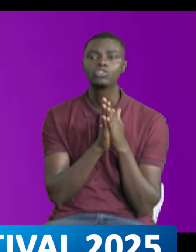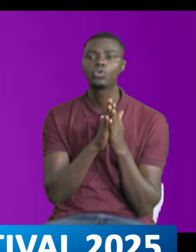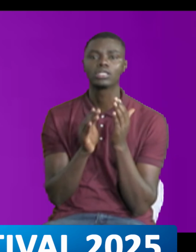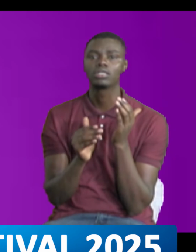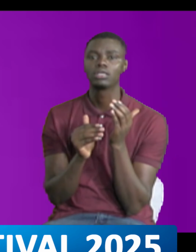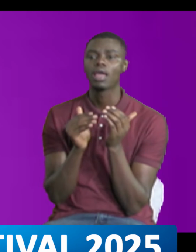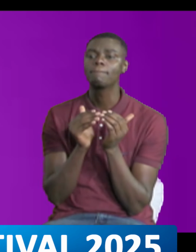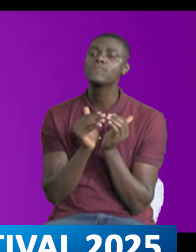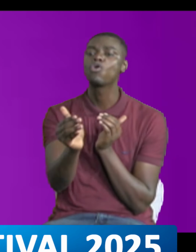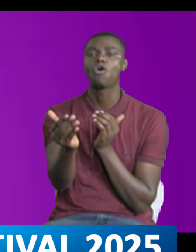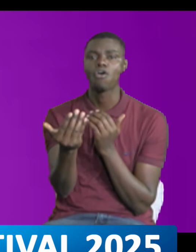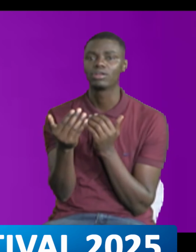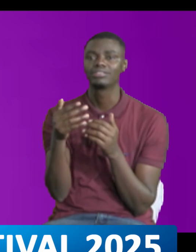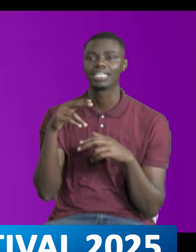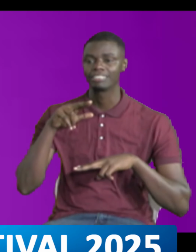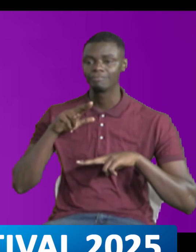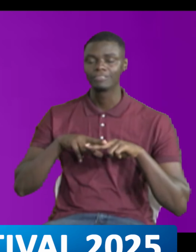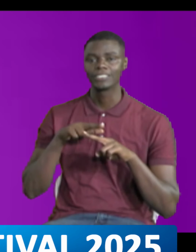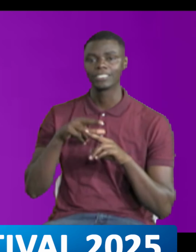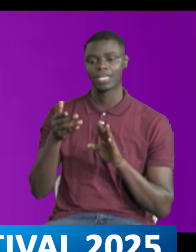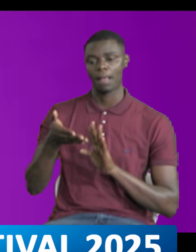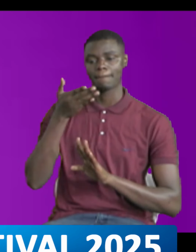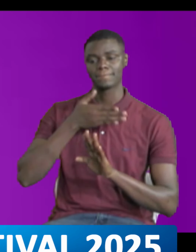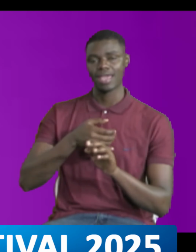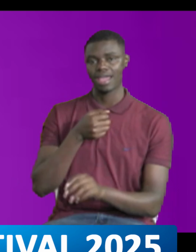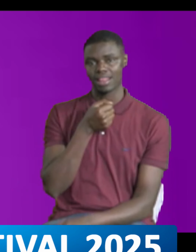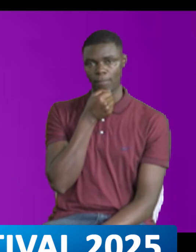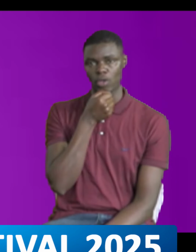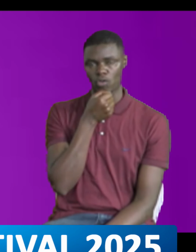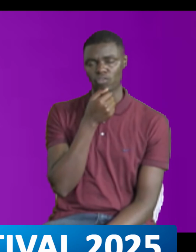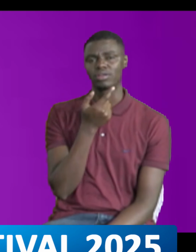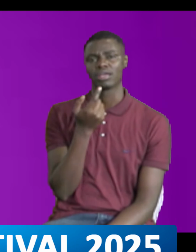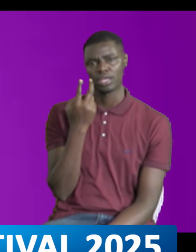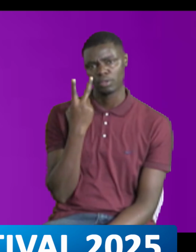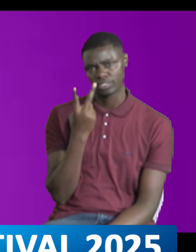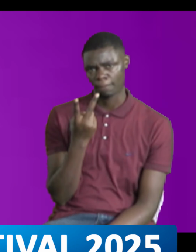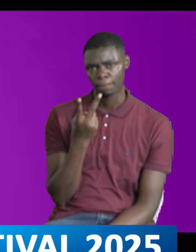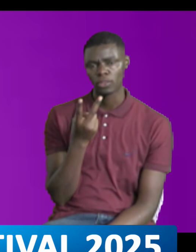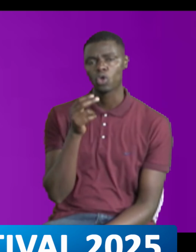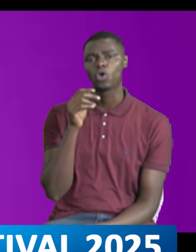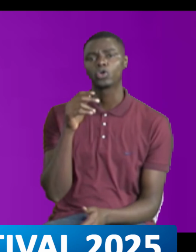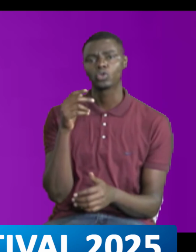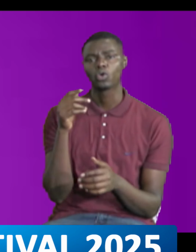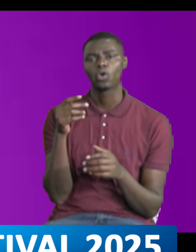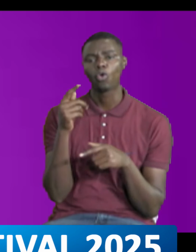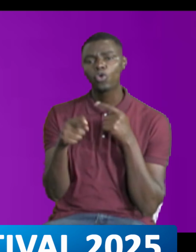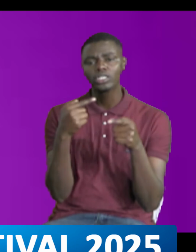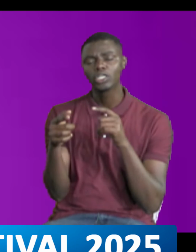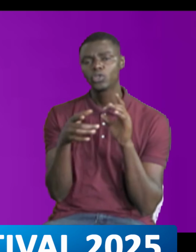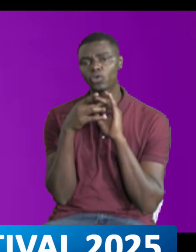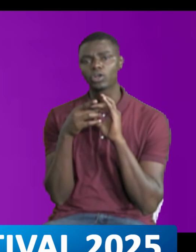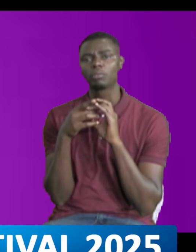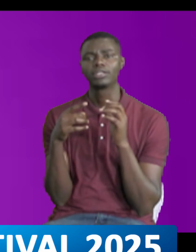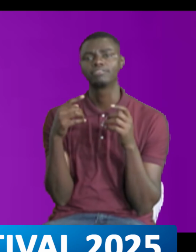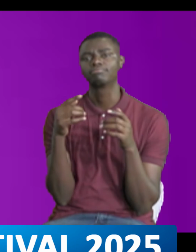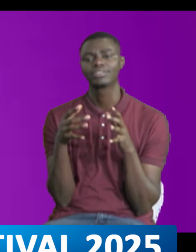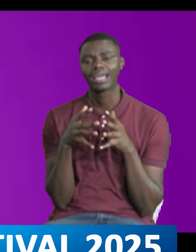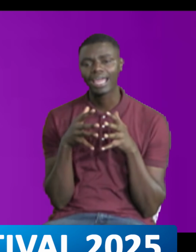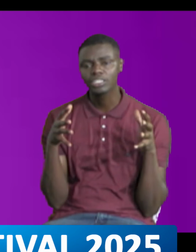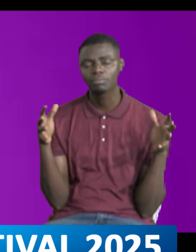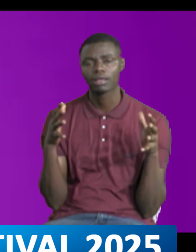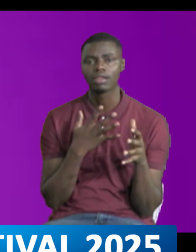beyond just sitting behind the microphone, right? So yeah, let's keep on collaborating. Let's expand our